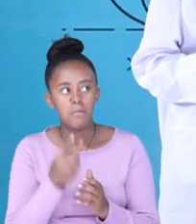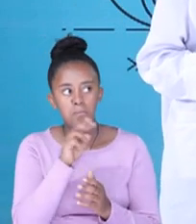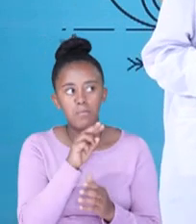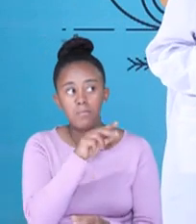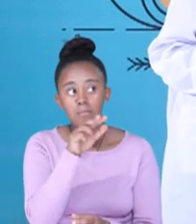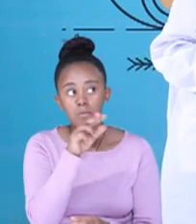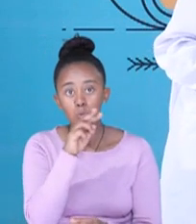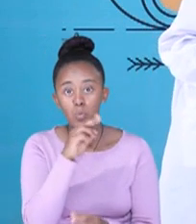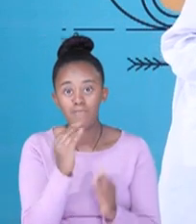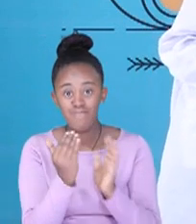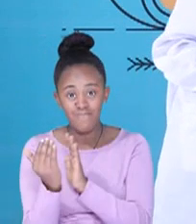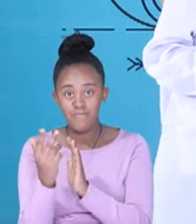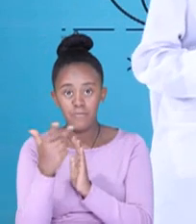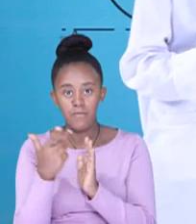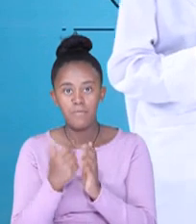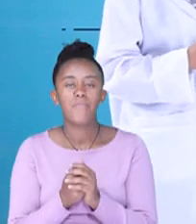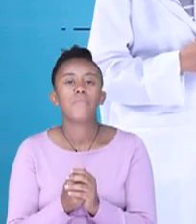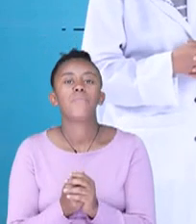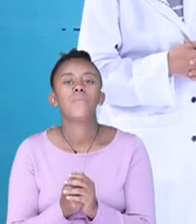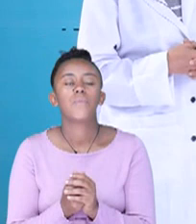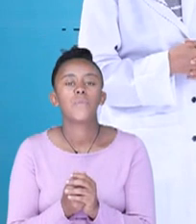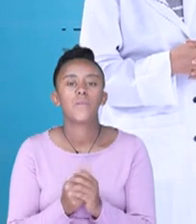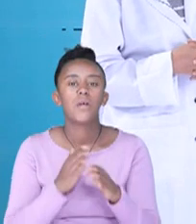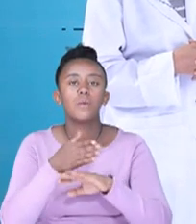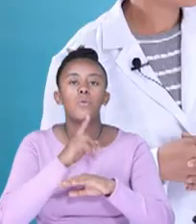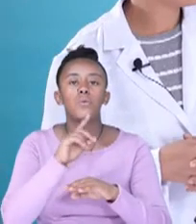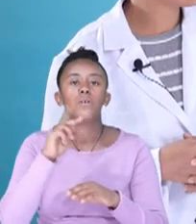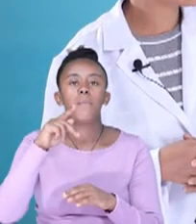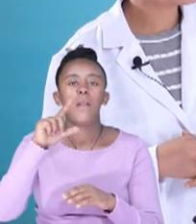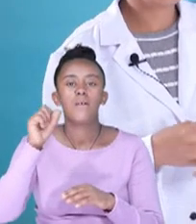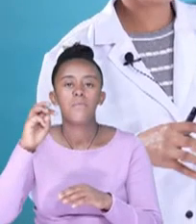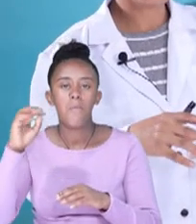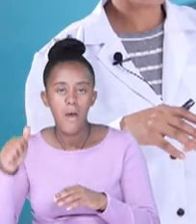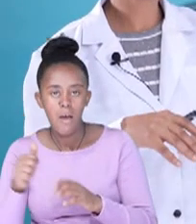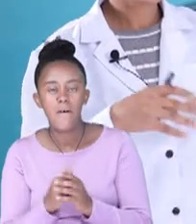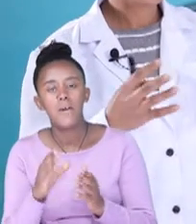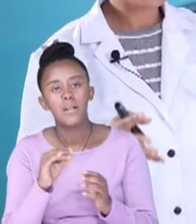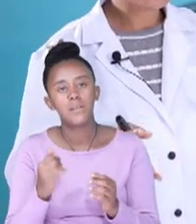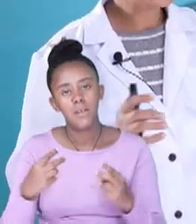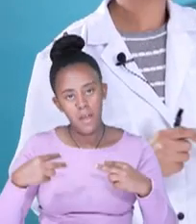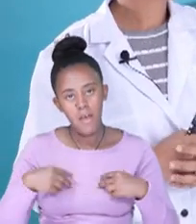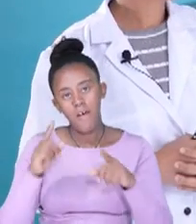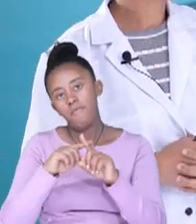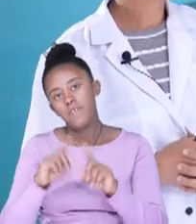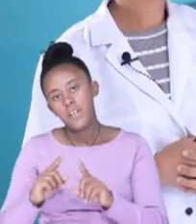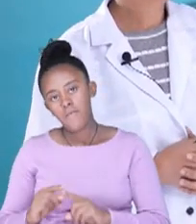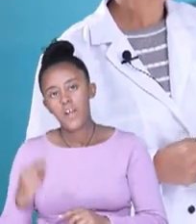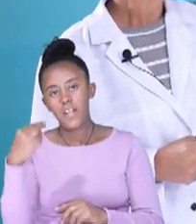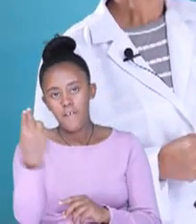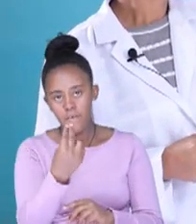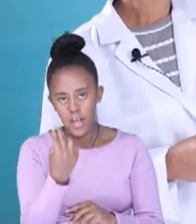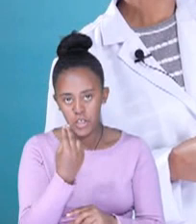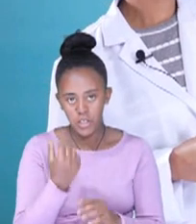take this, these are protein molecules that cross the plasma membrane, and they have different